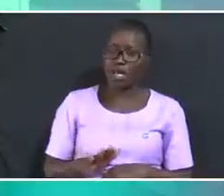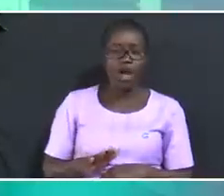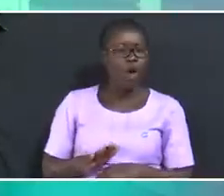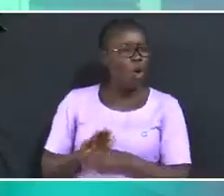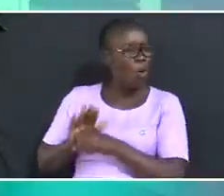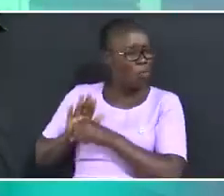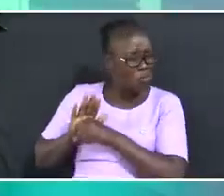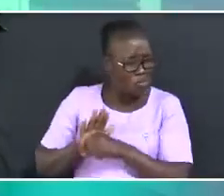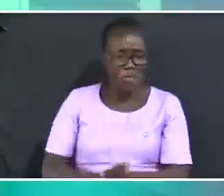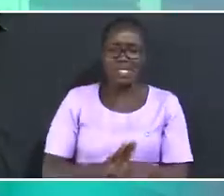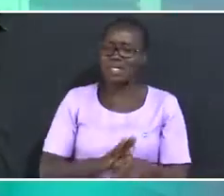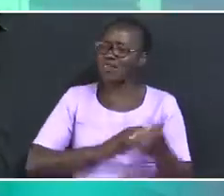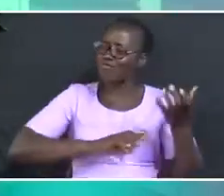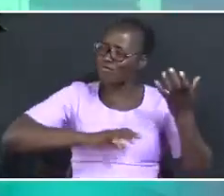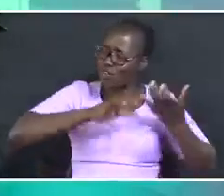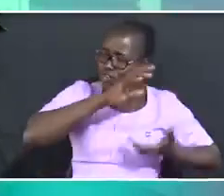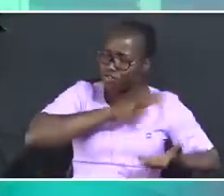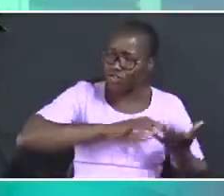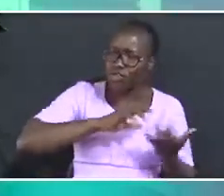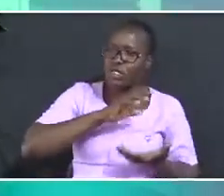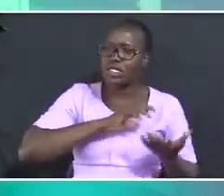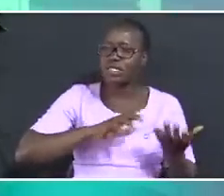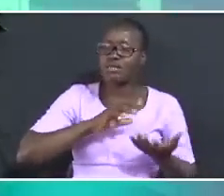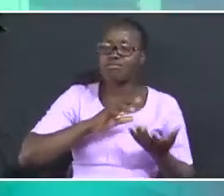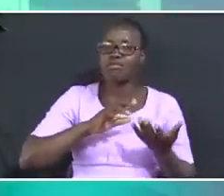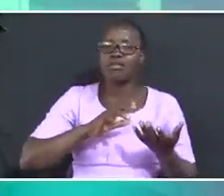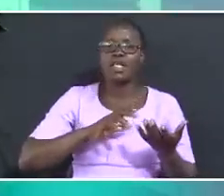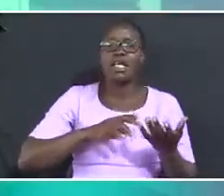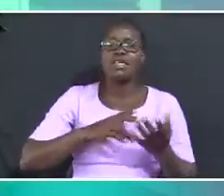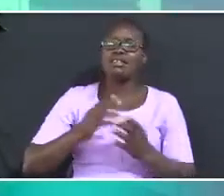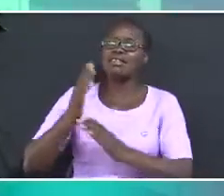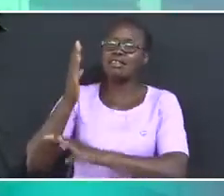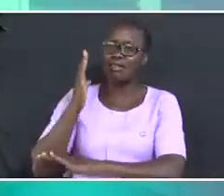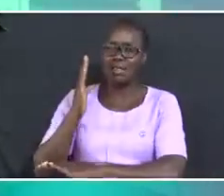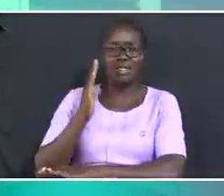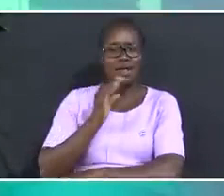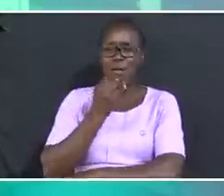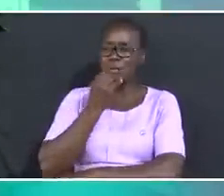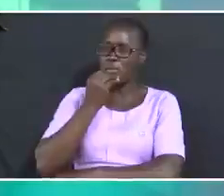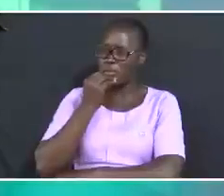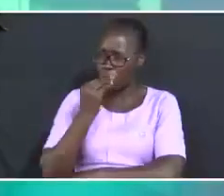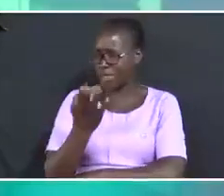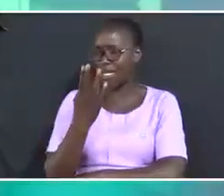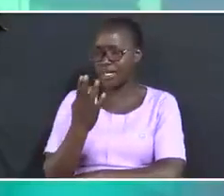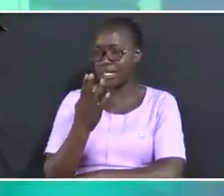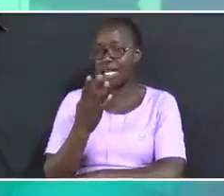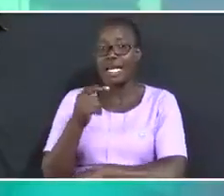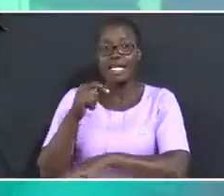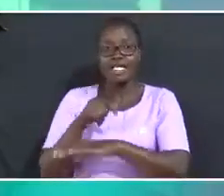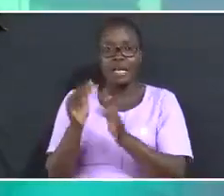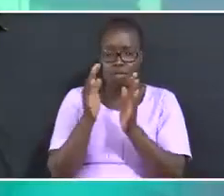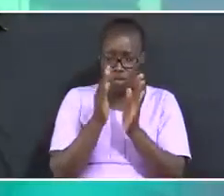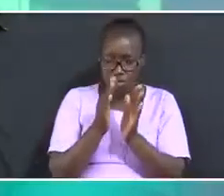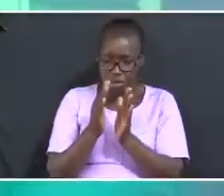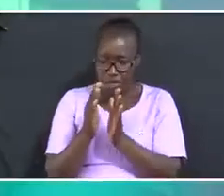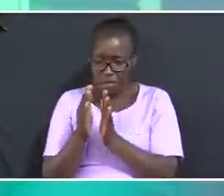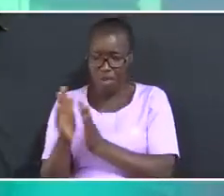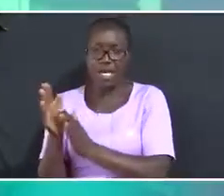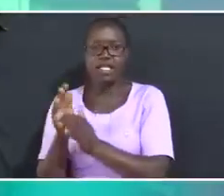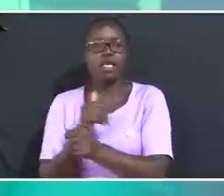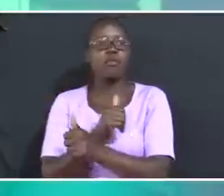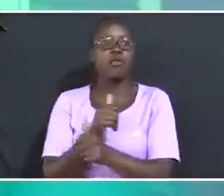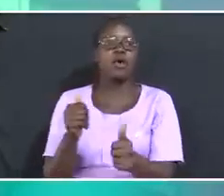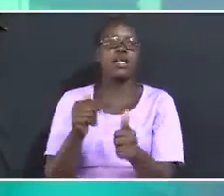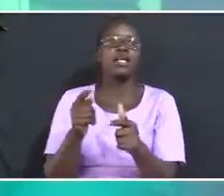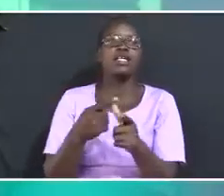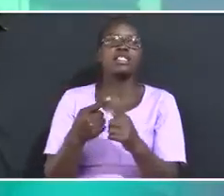that is very confusing, that is very persecuting. So when you prepare them this way, then they